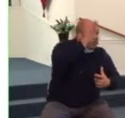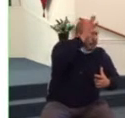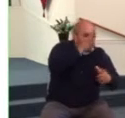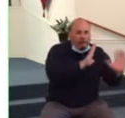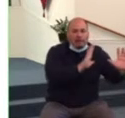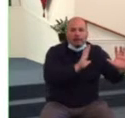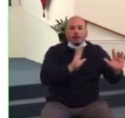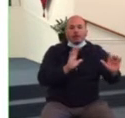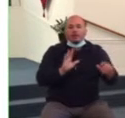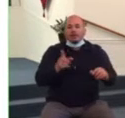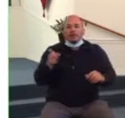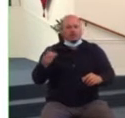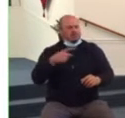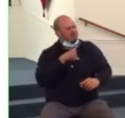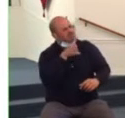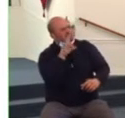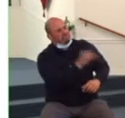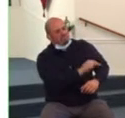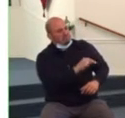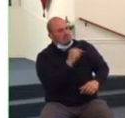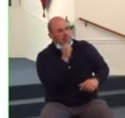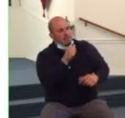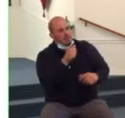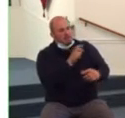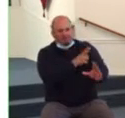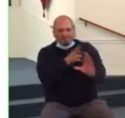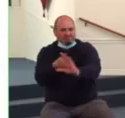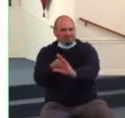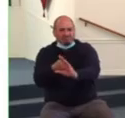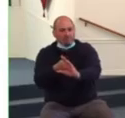for service in the kingdom of God.